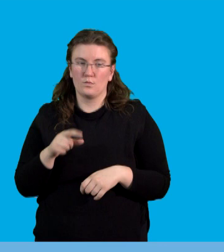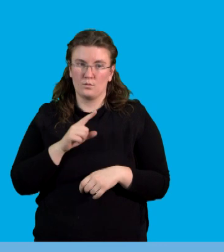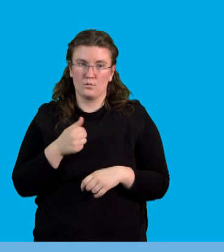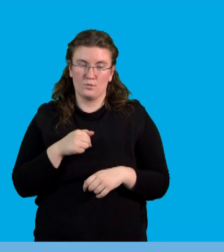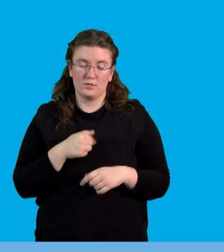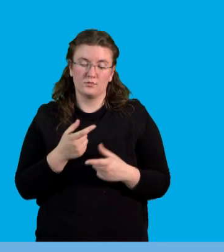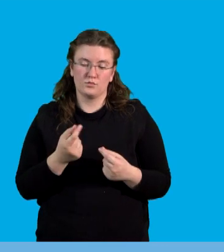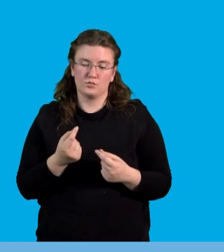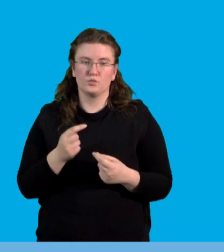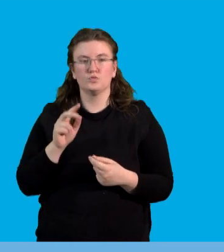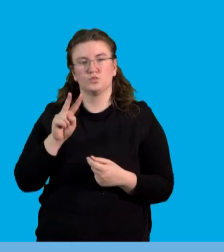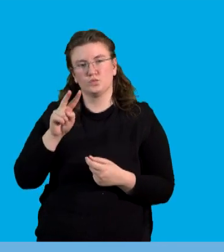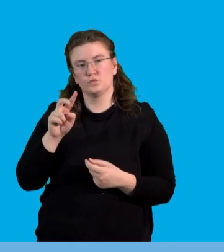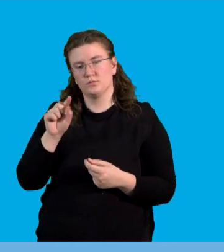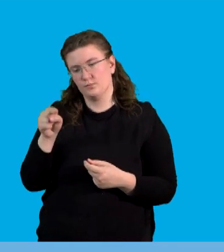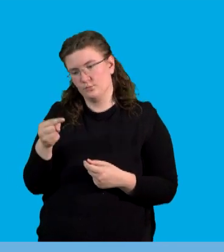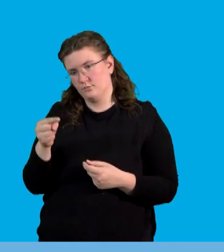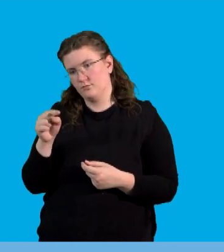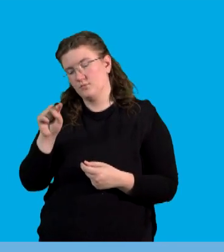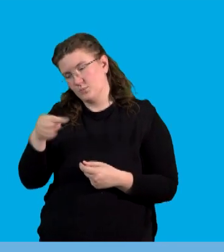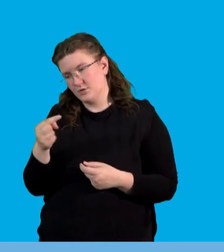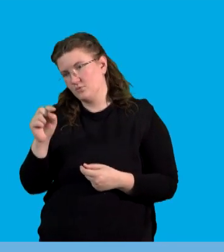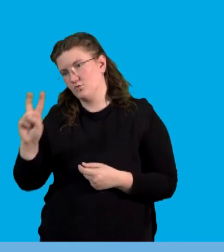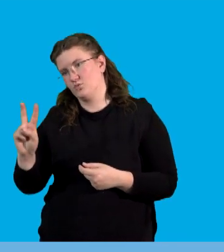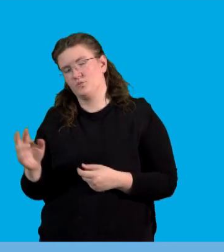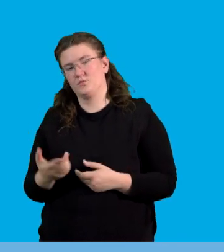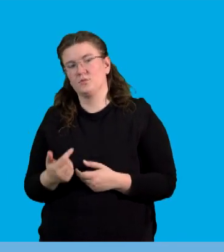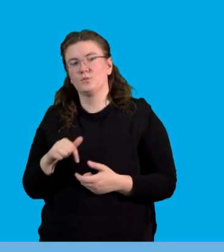R1.47 if we are rounding off to 2